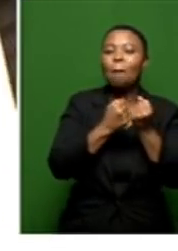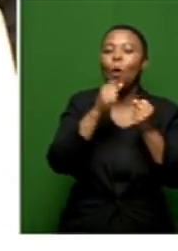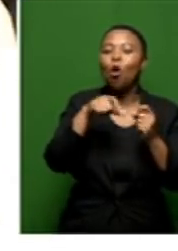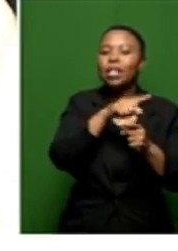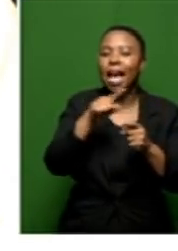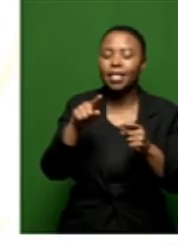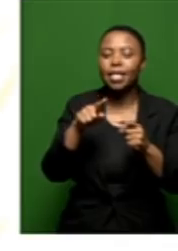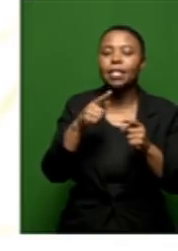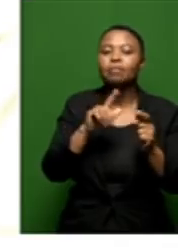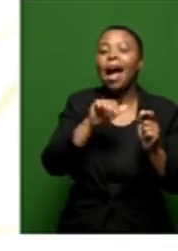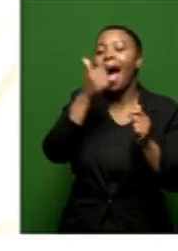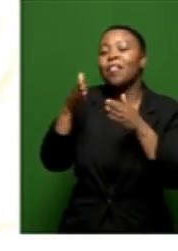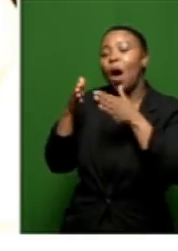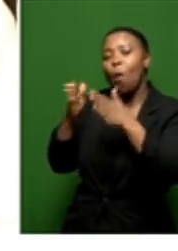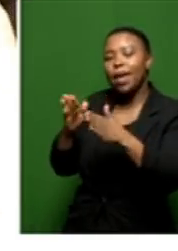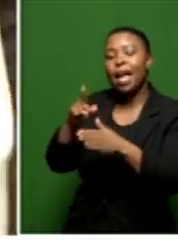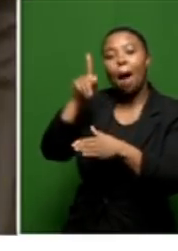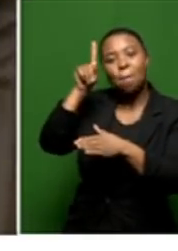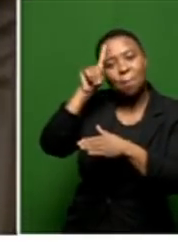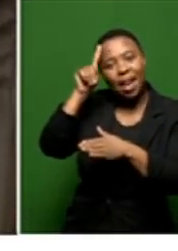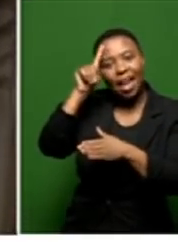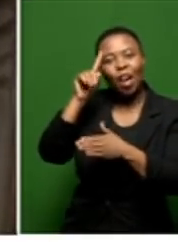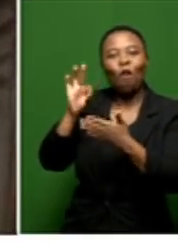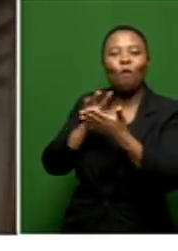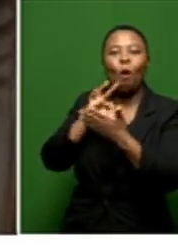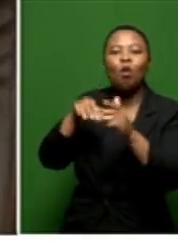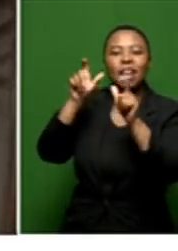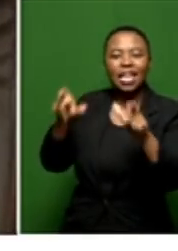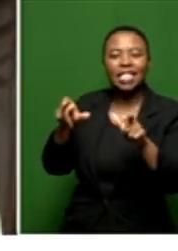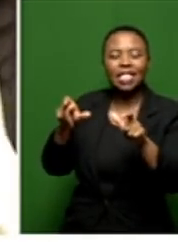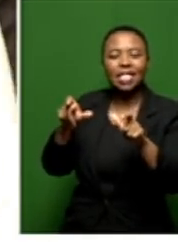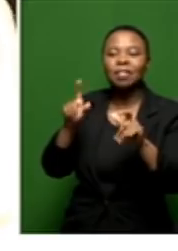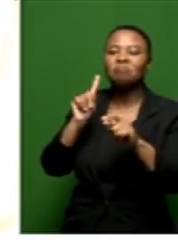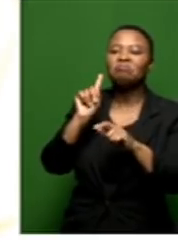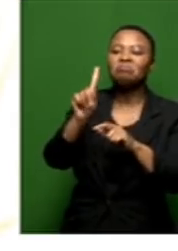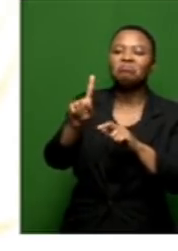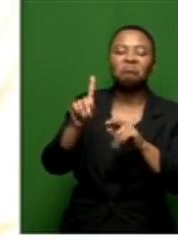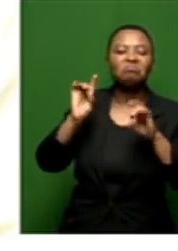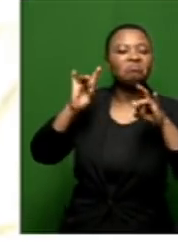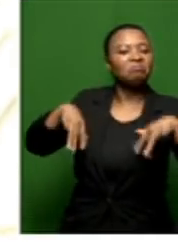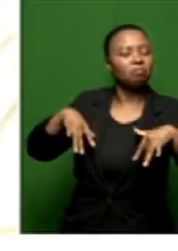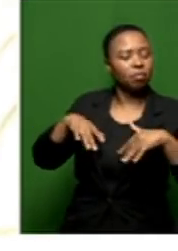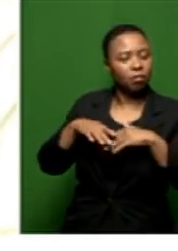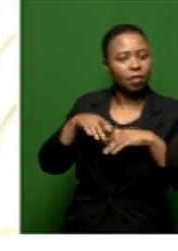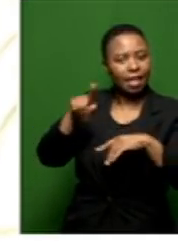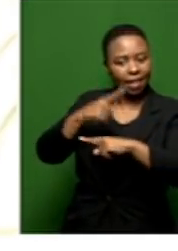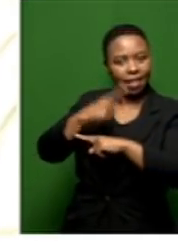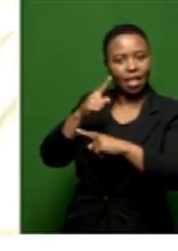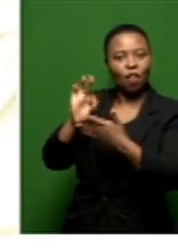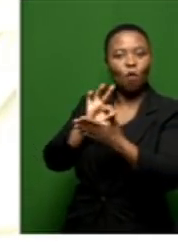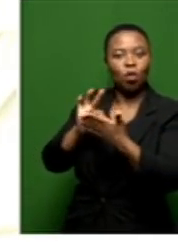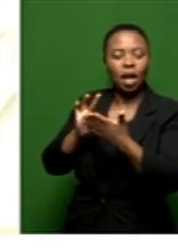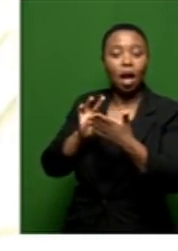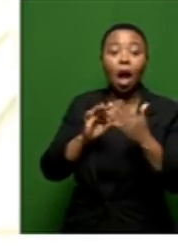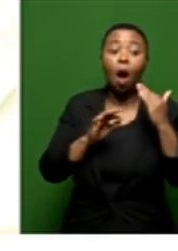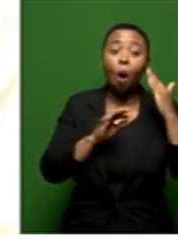black voters who tend not to turn up on voting day. And it is the white voters